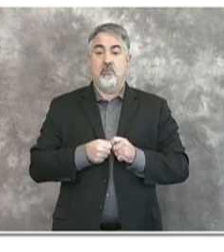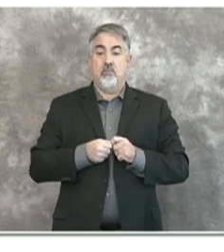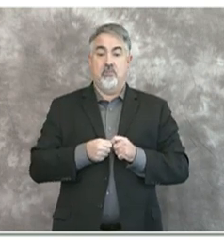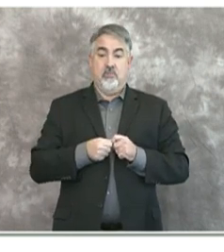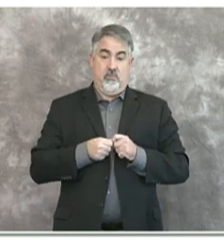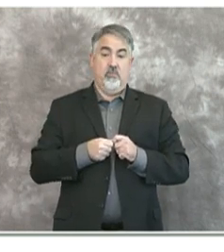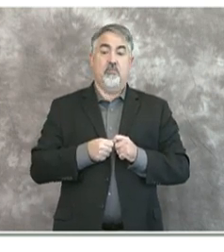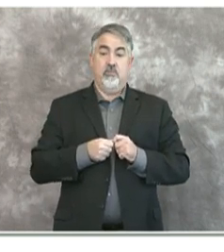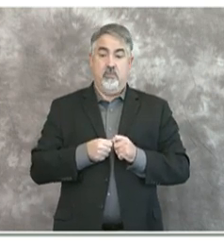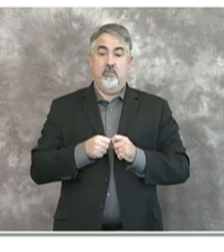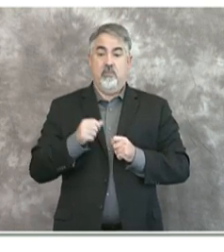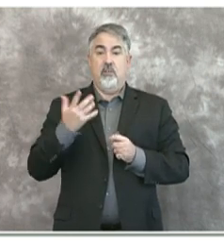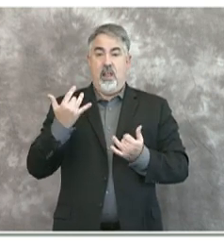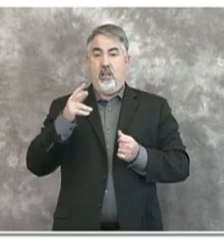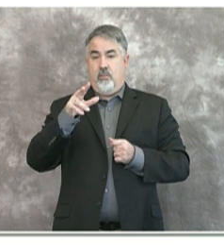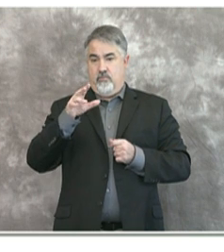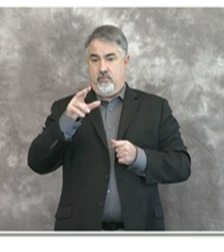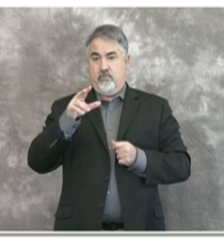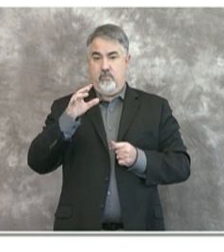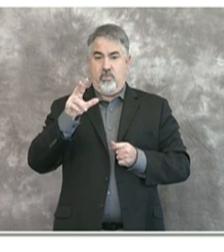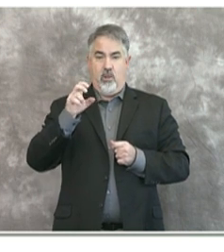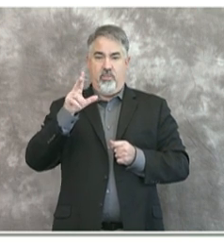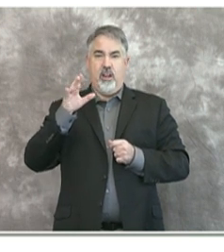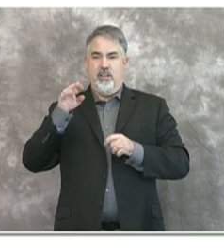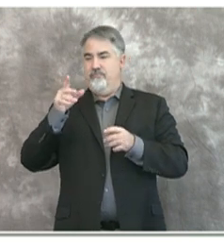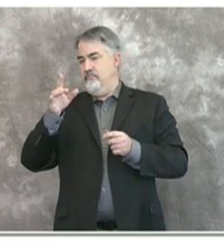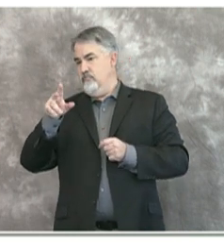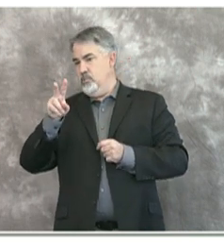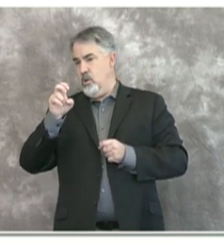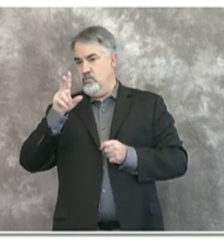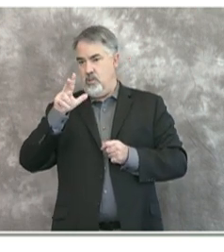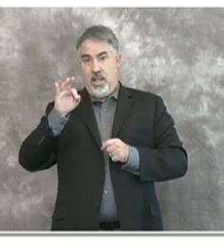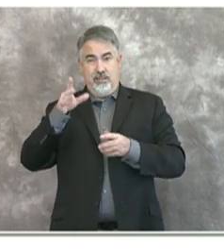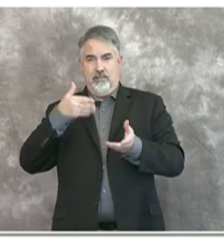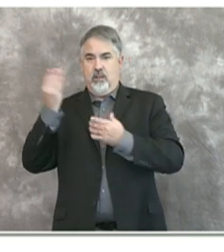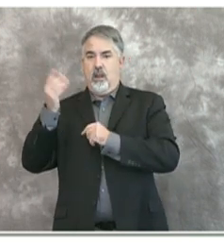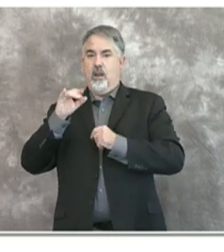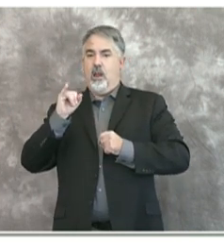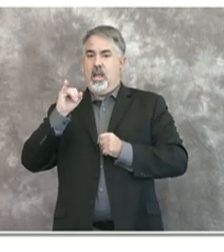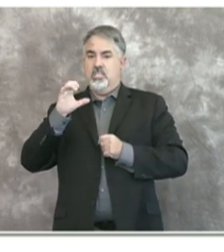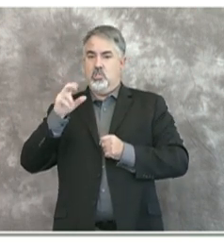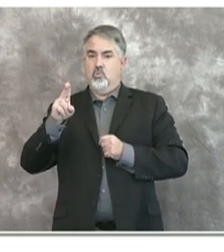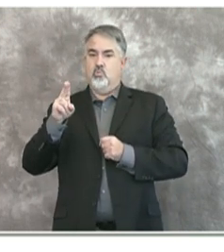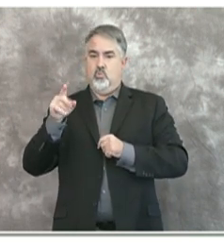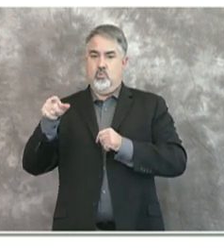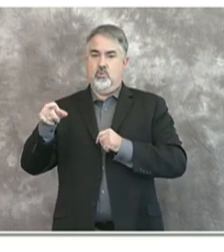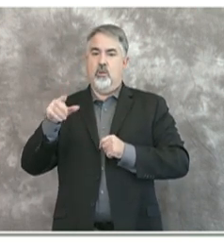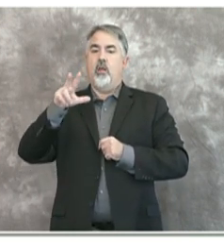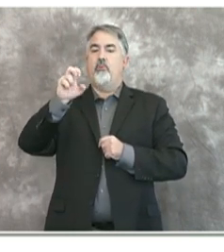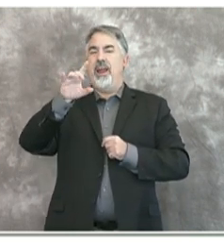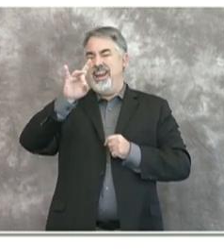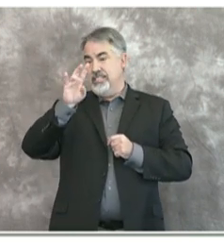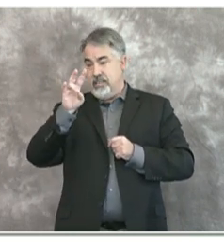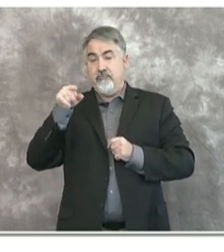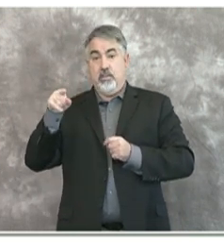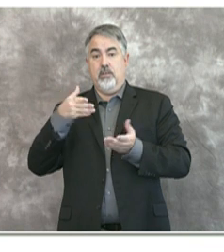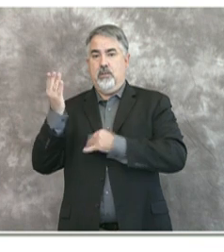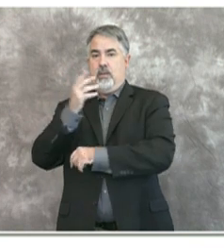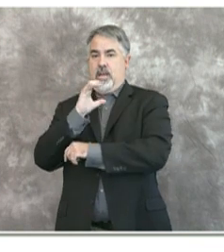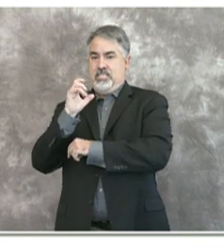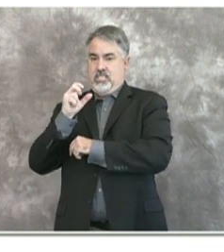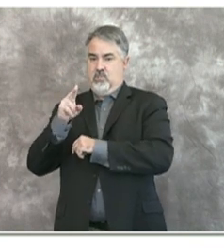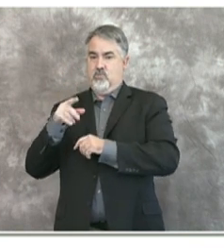139 COVID-related in the ICU, 387 total COVID-related suspected and